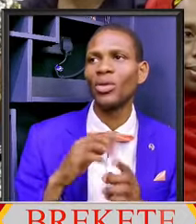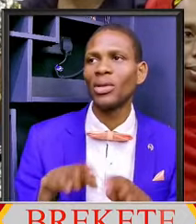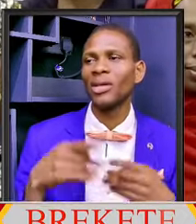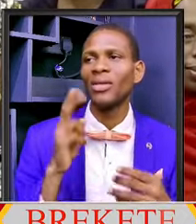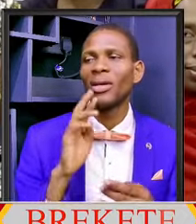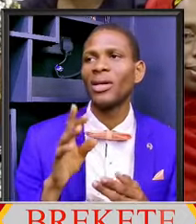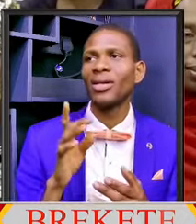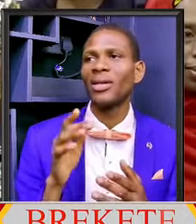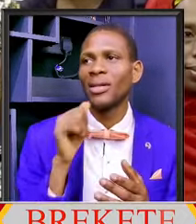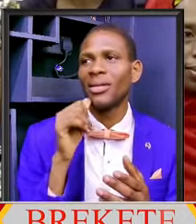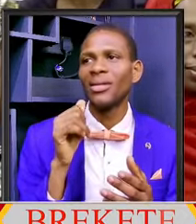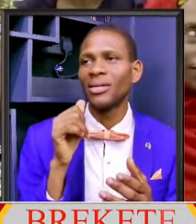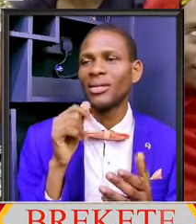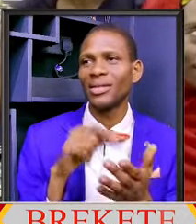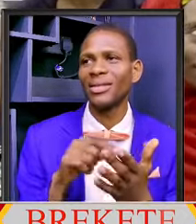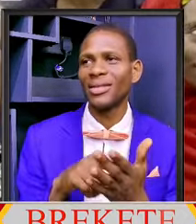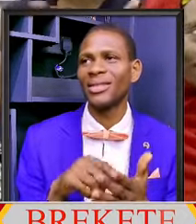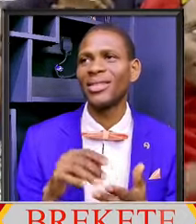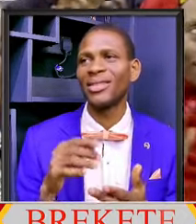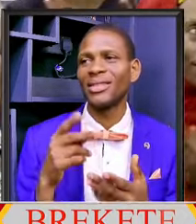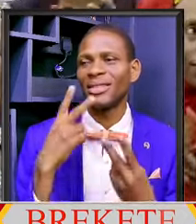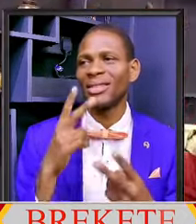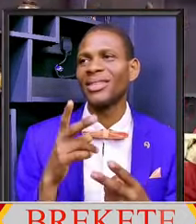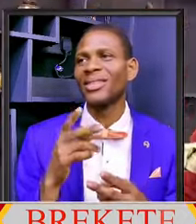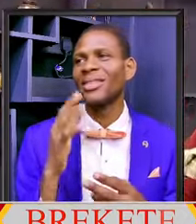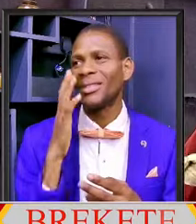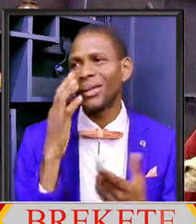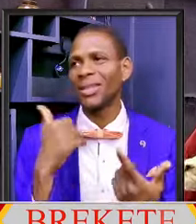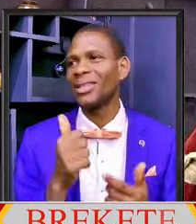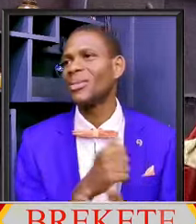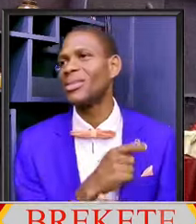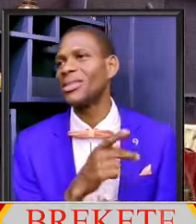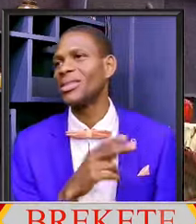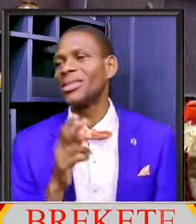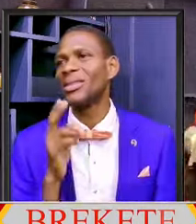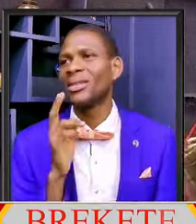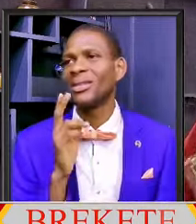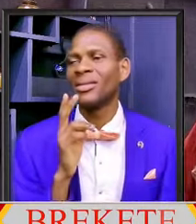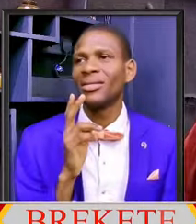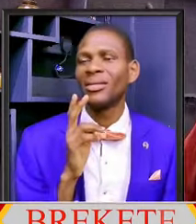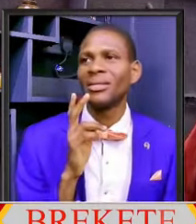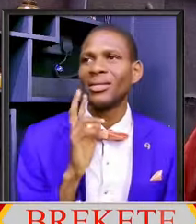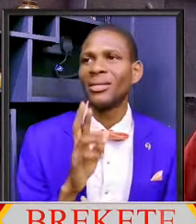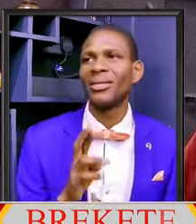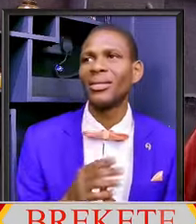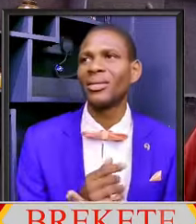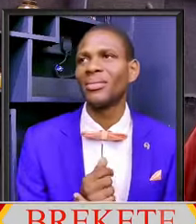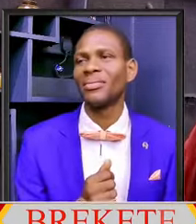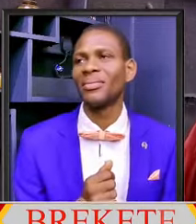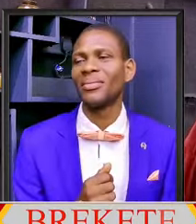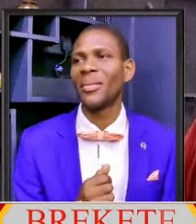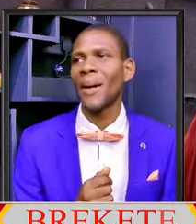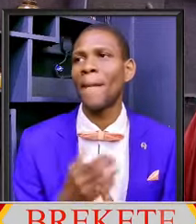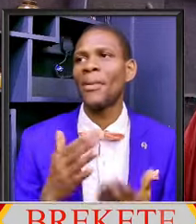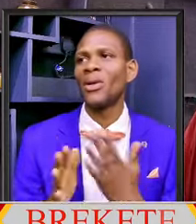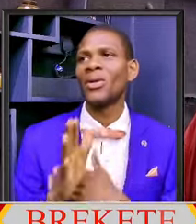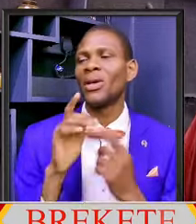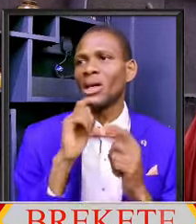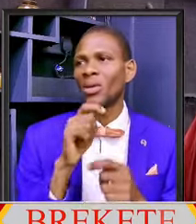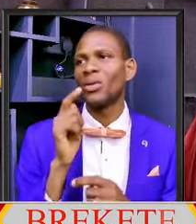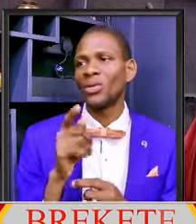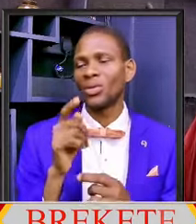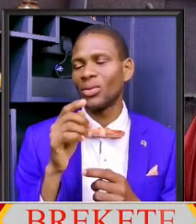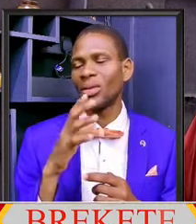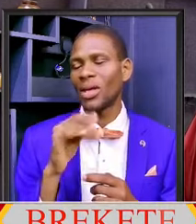this. Yes, sir. Make we appreciate. May God reward you,